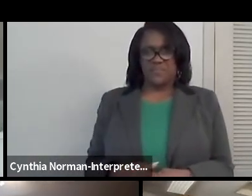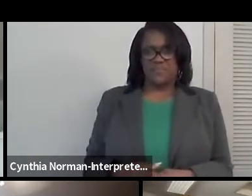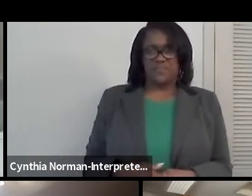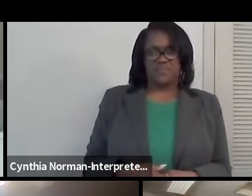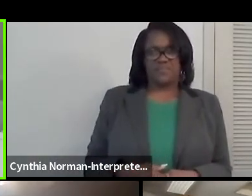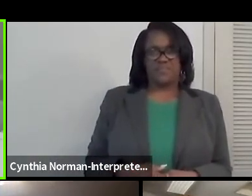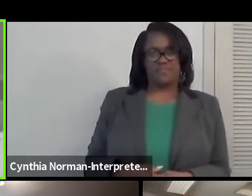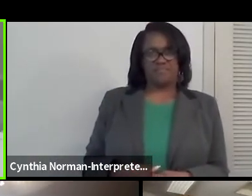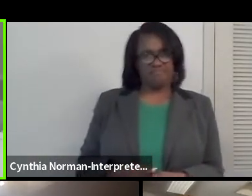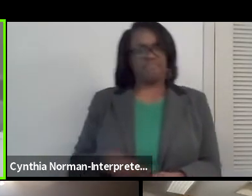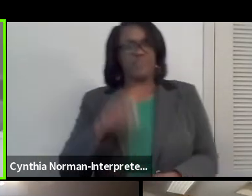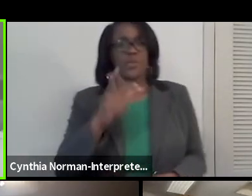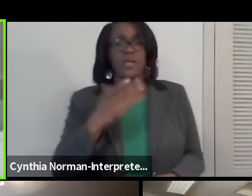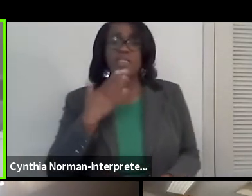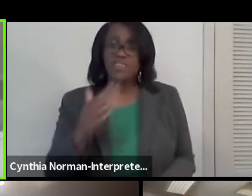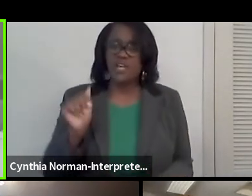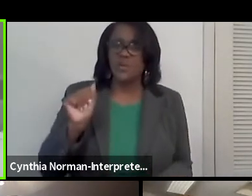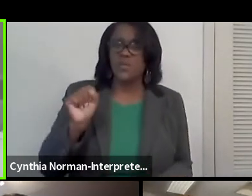All right, thanks, Asia.